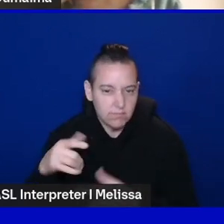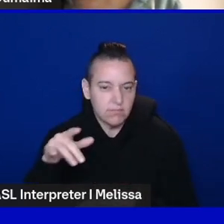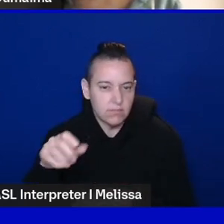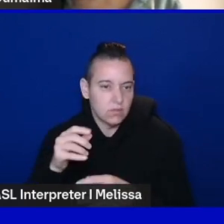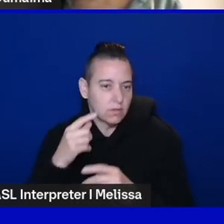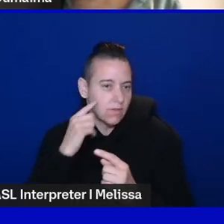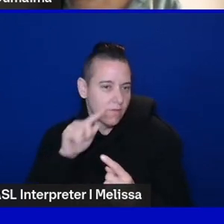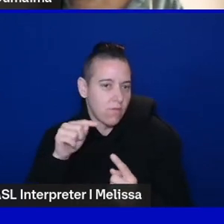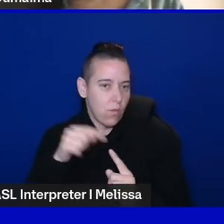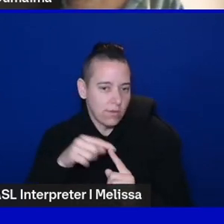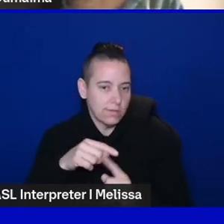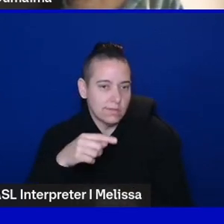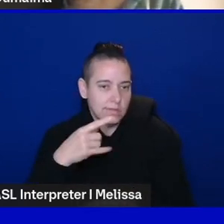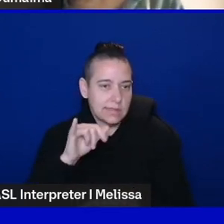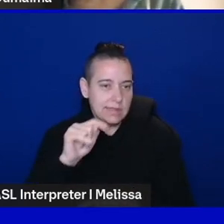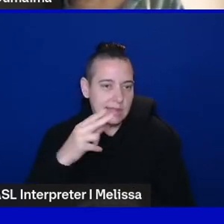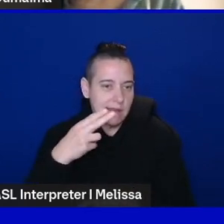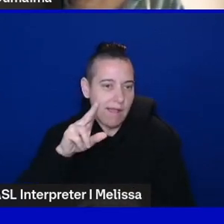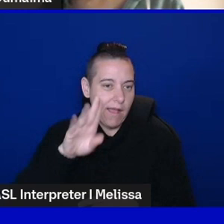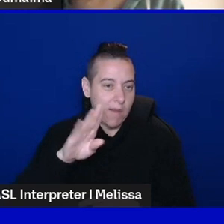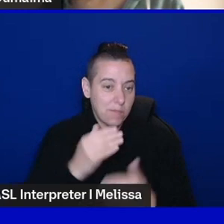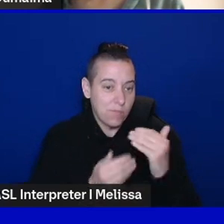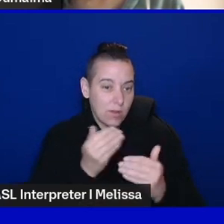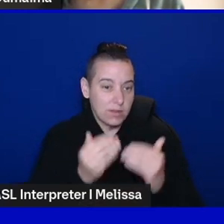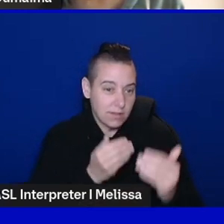for the GitLab processes.